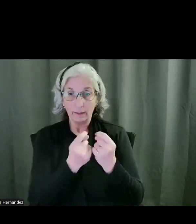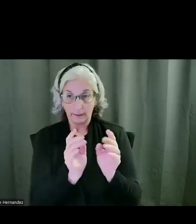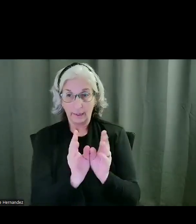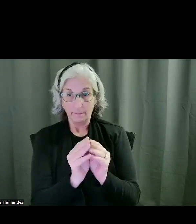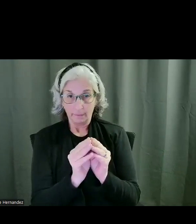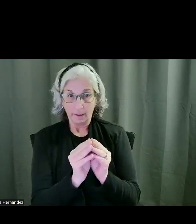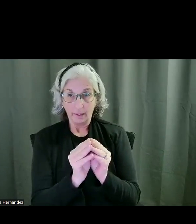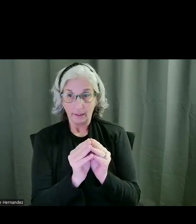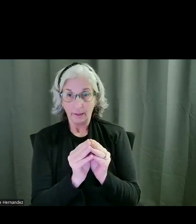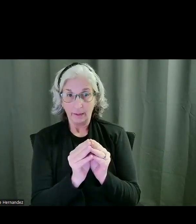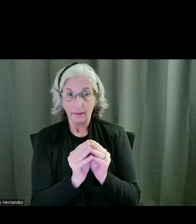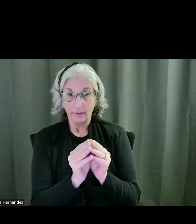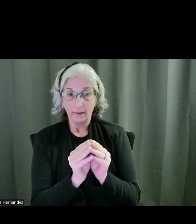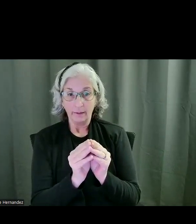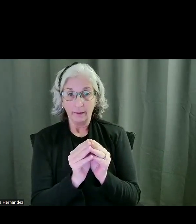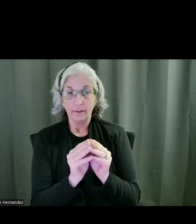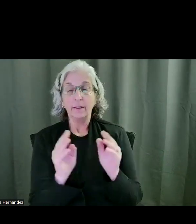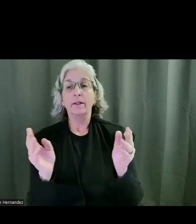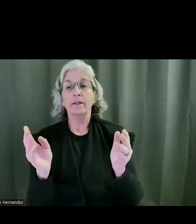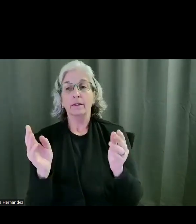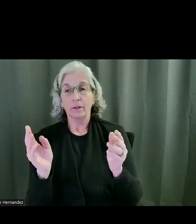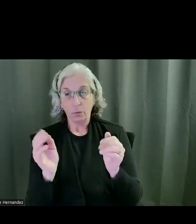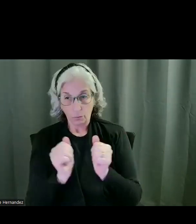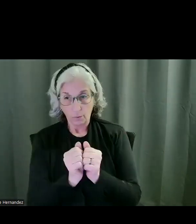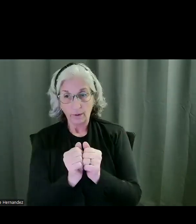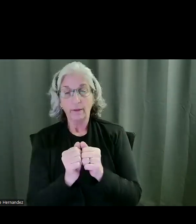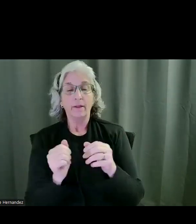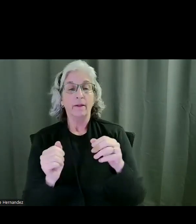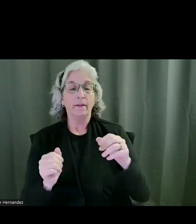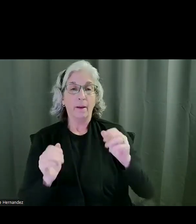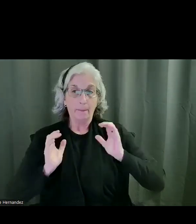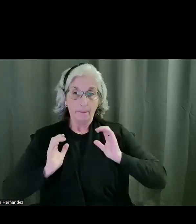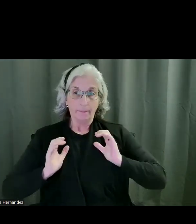participant and stakeholders so that we have something to talk about.